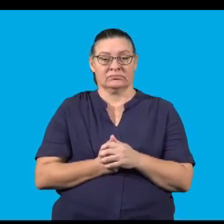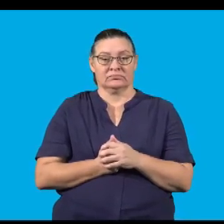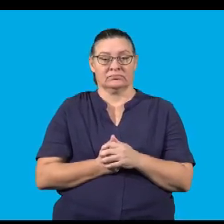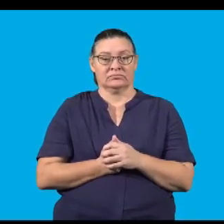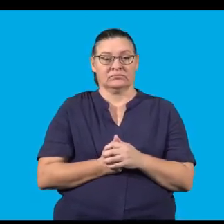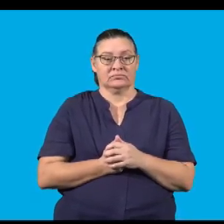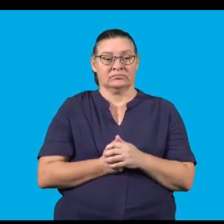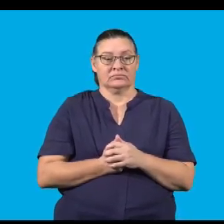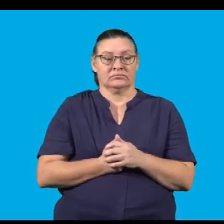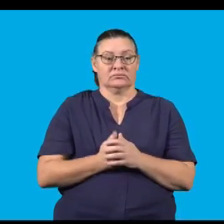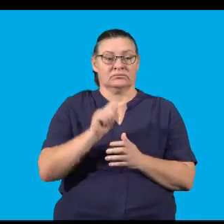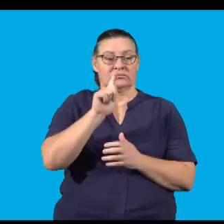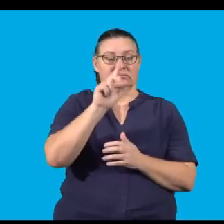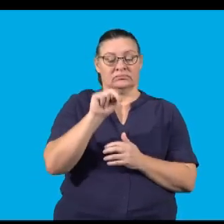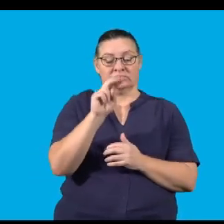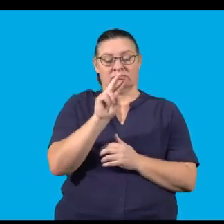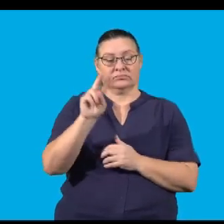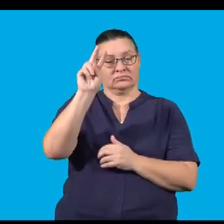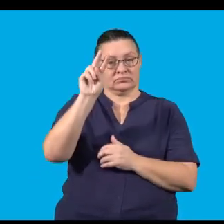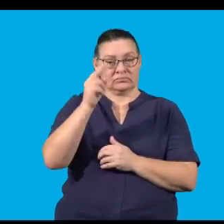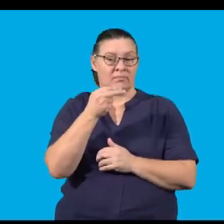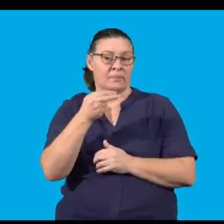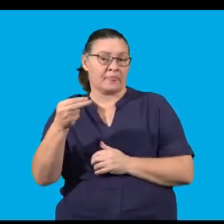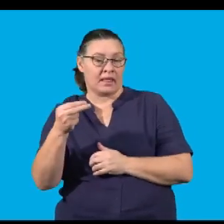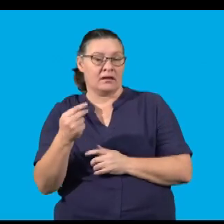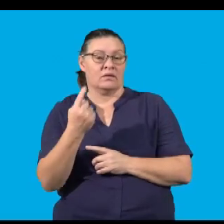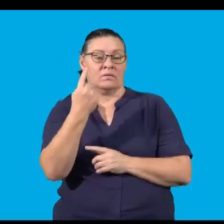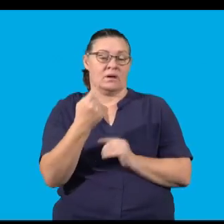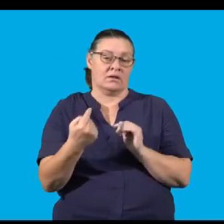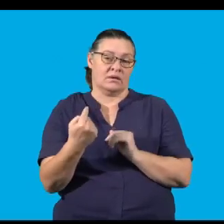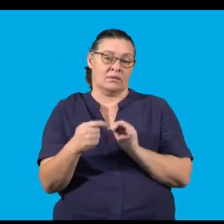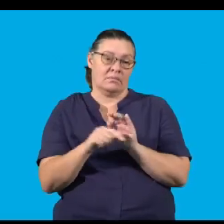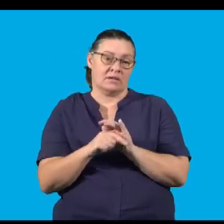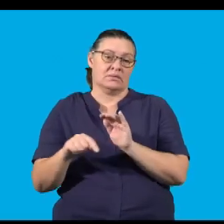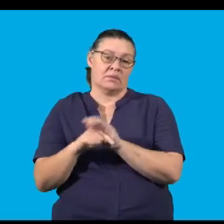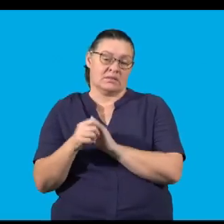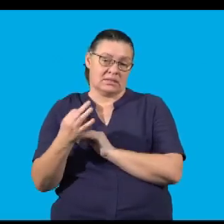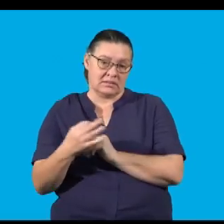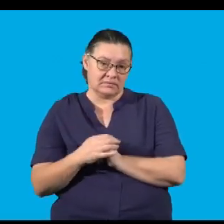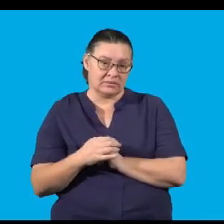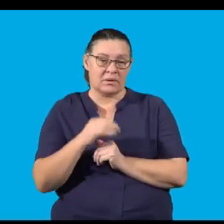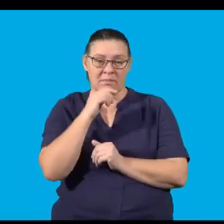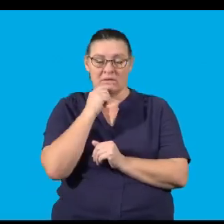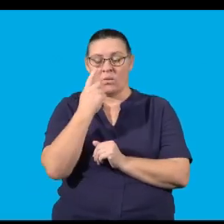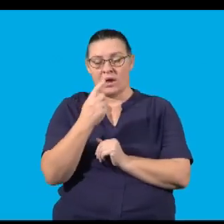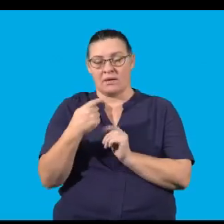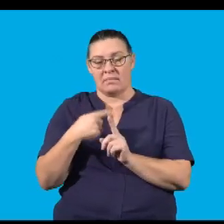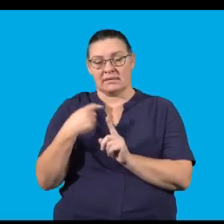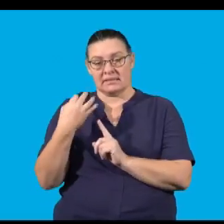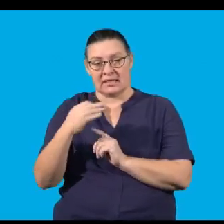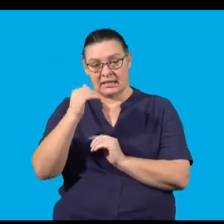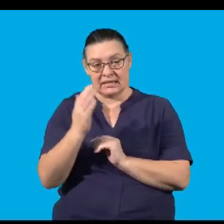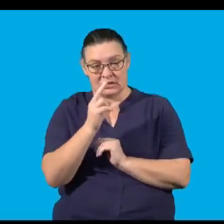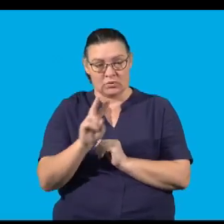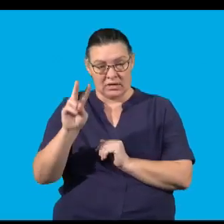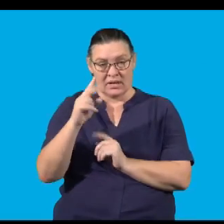So Ln squared is going to be 1 minus 3, so it becomes 1 plus 3 squared